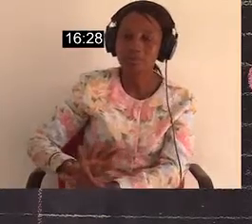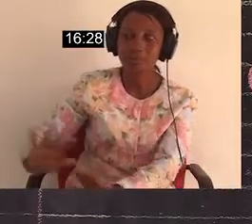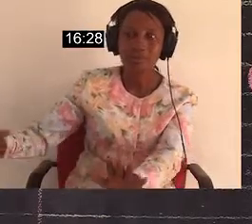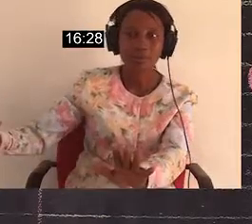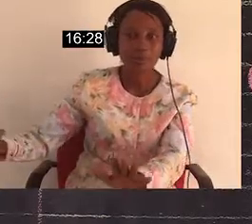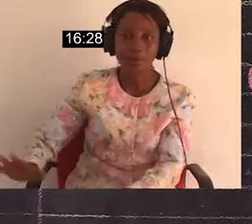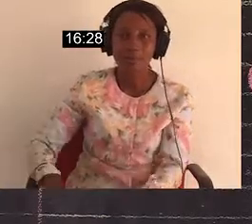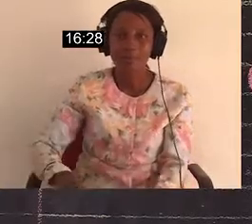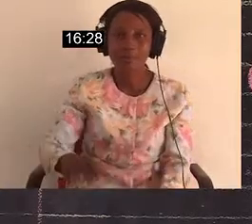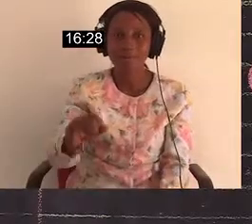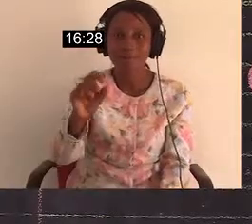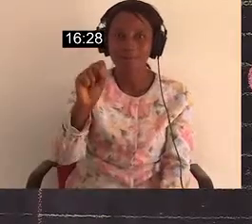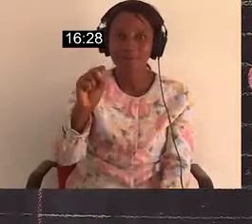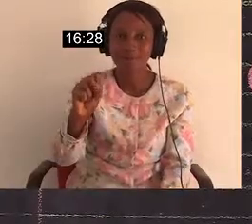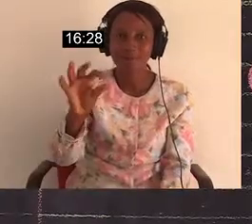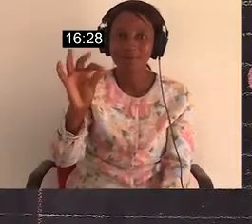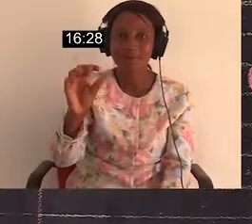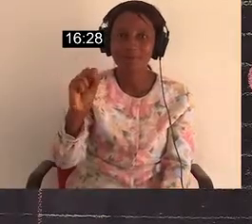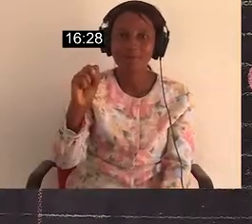Stop.